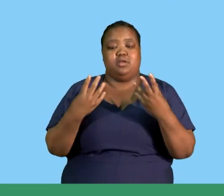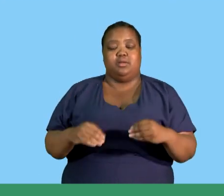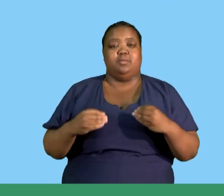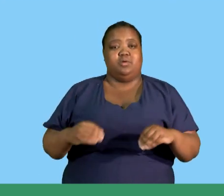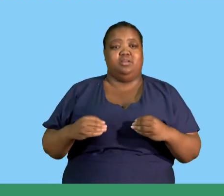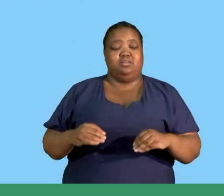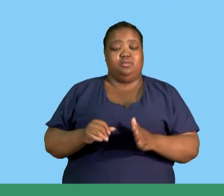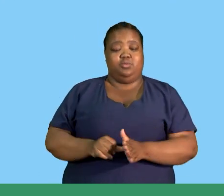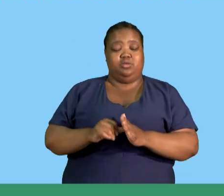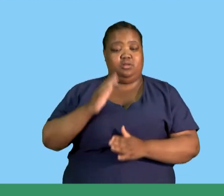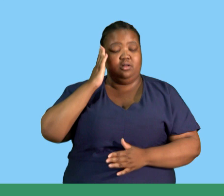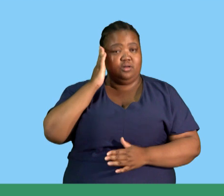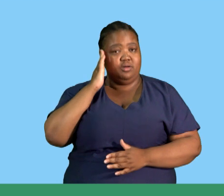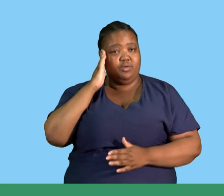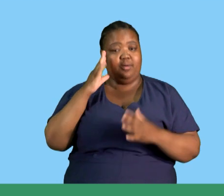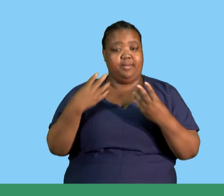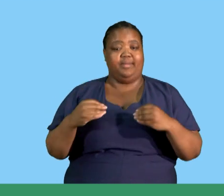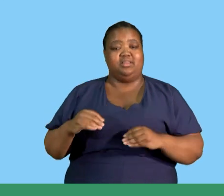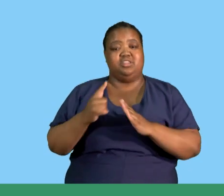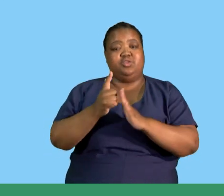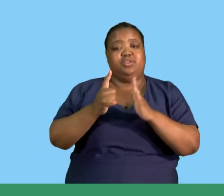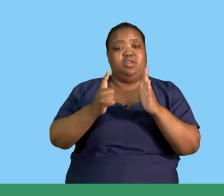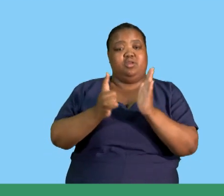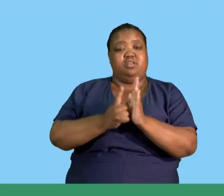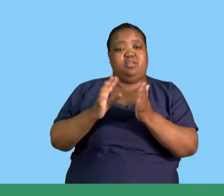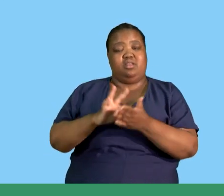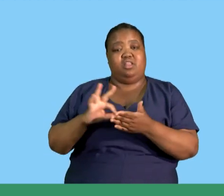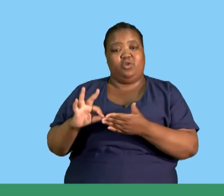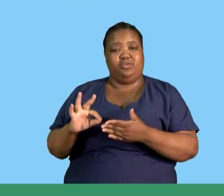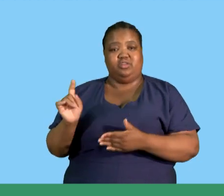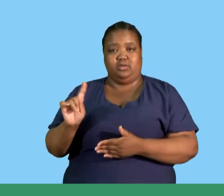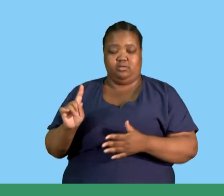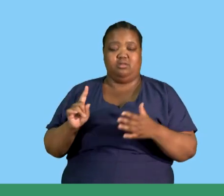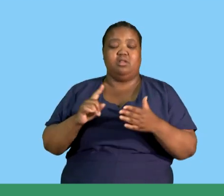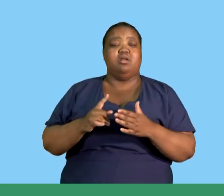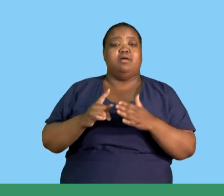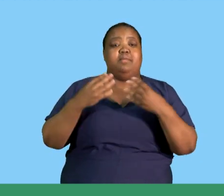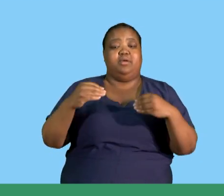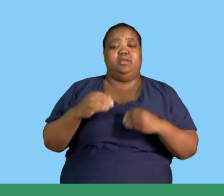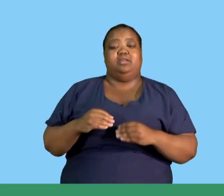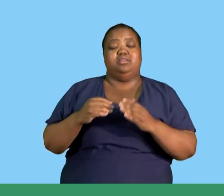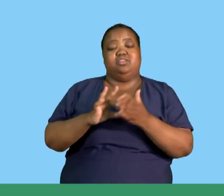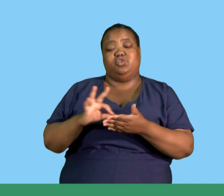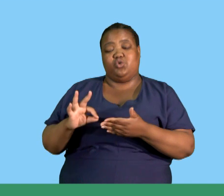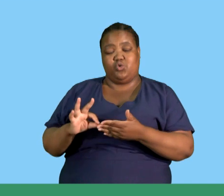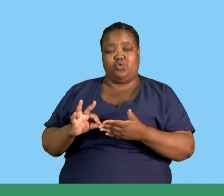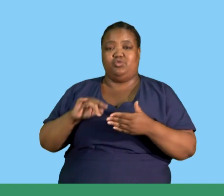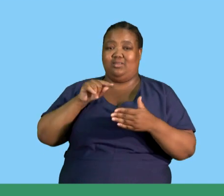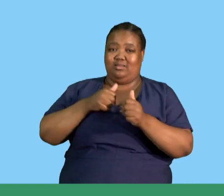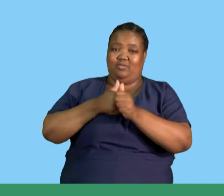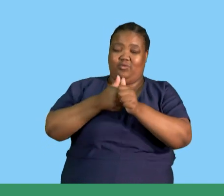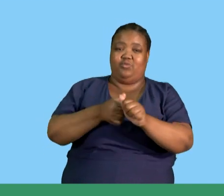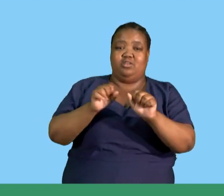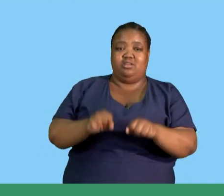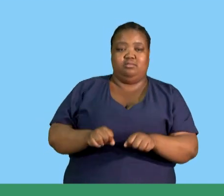legalities of business contracts so that they can comply with all the requirements. Remember, with legislations or legal, we